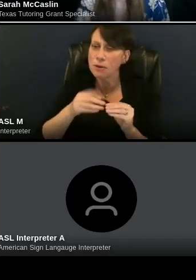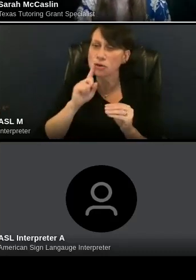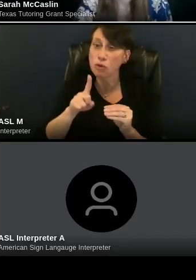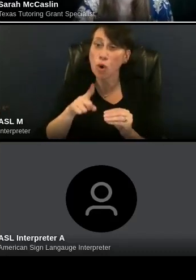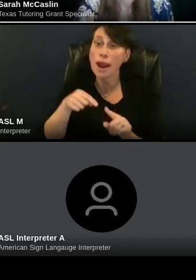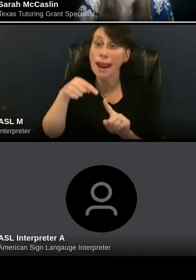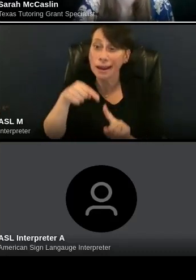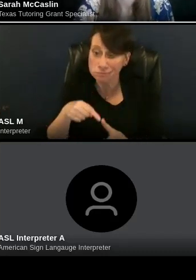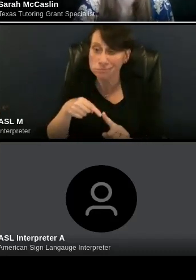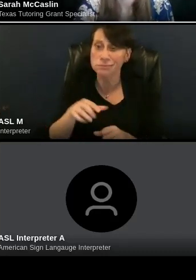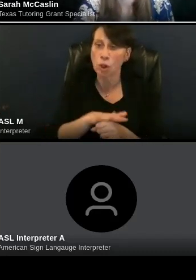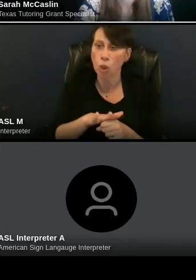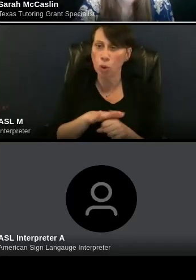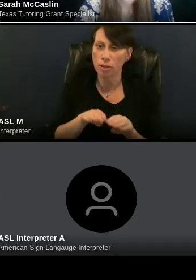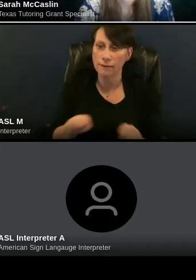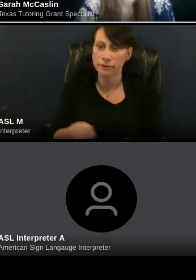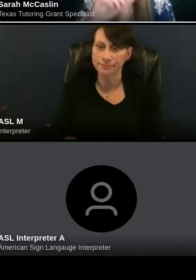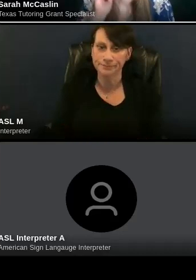level.